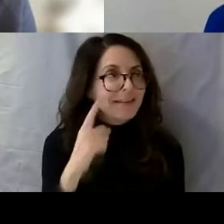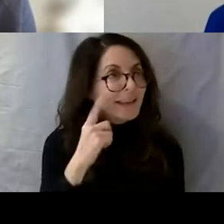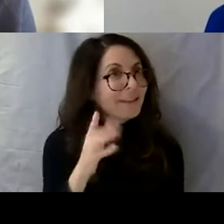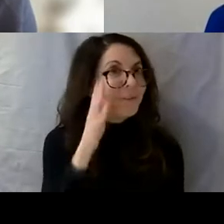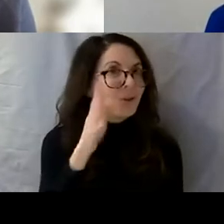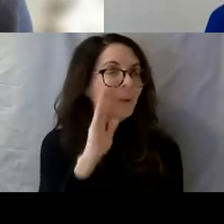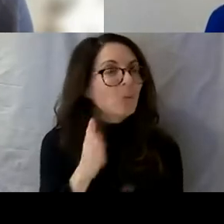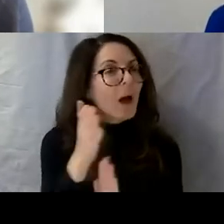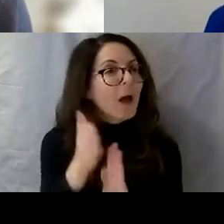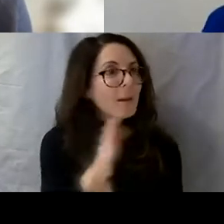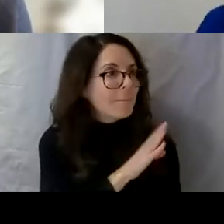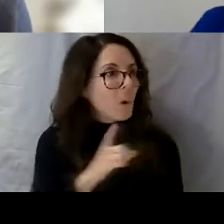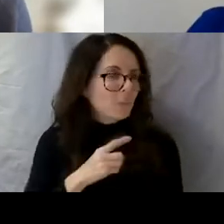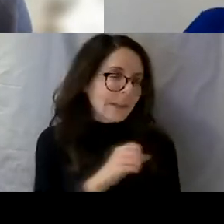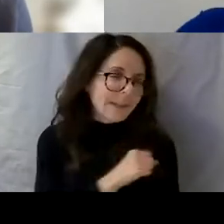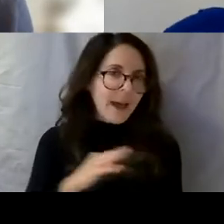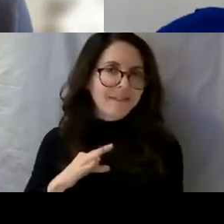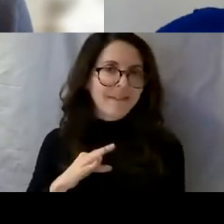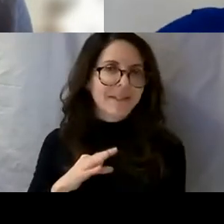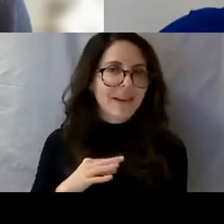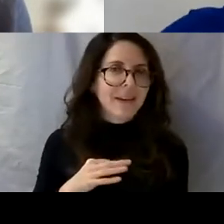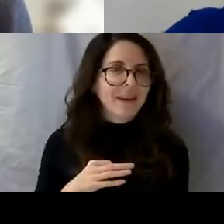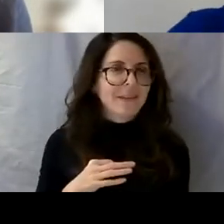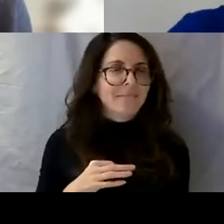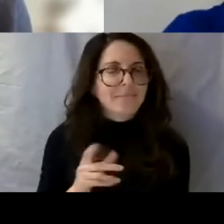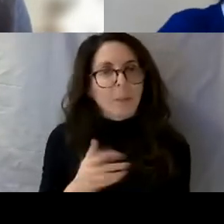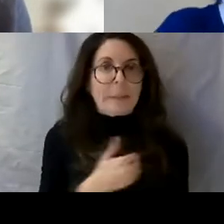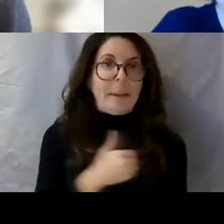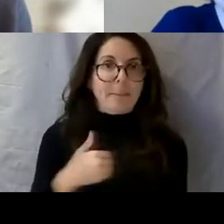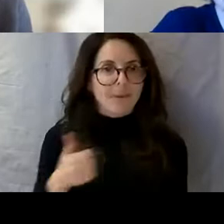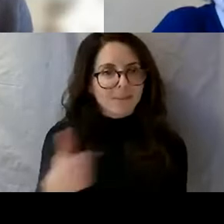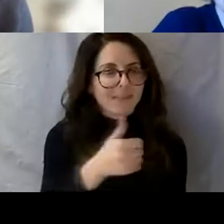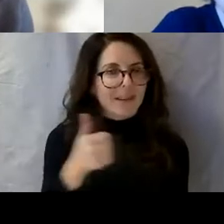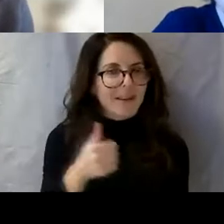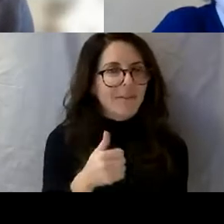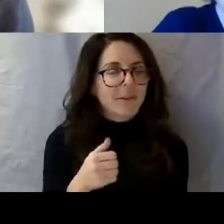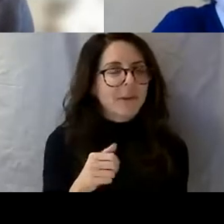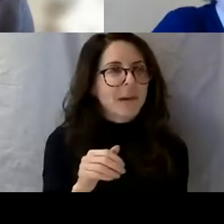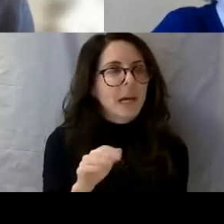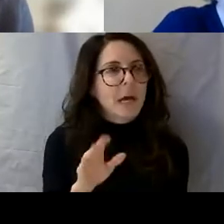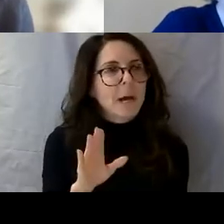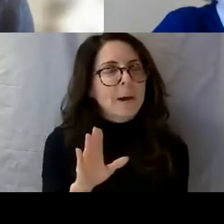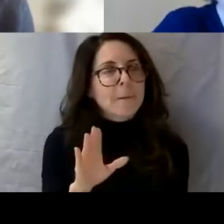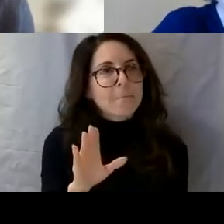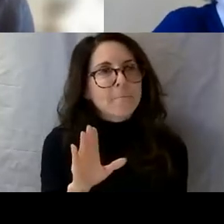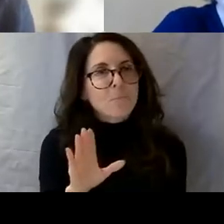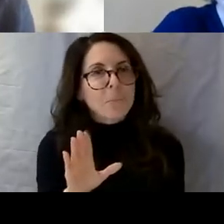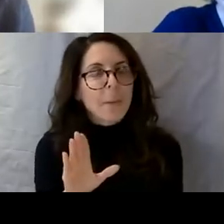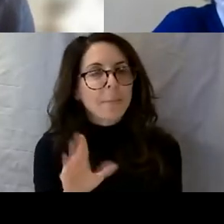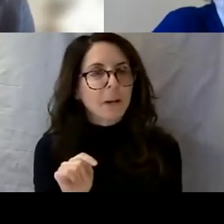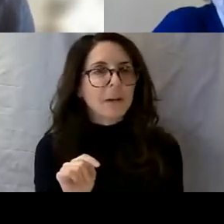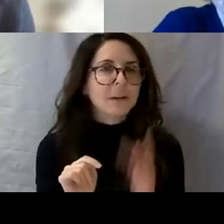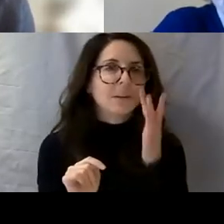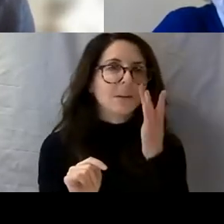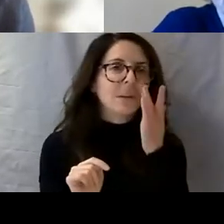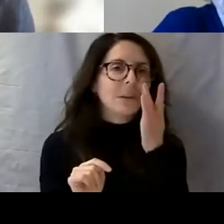as staff more than being board members themselves. But I would say that, the thing that I brought up before about